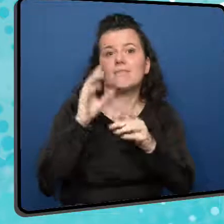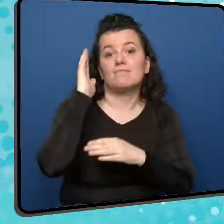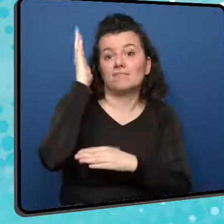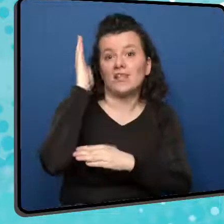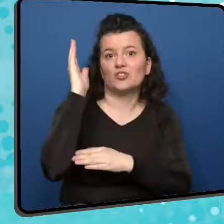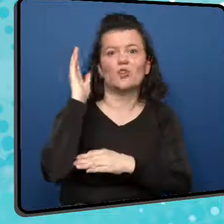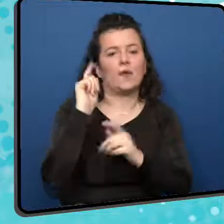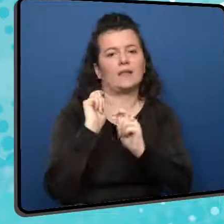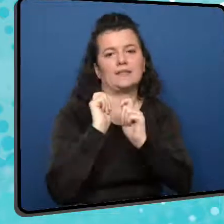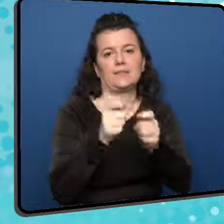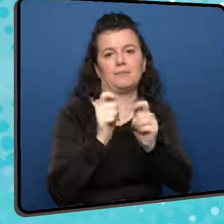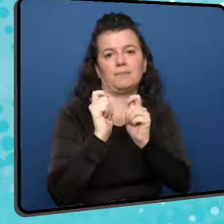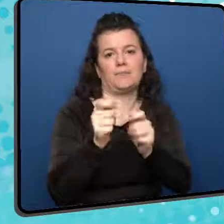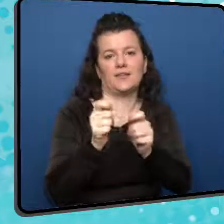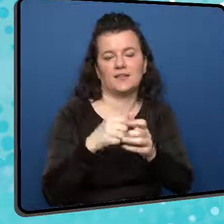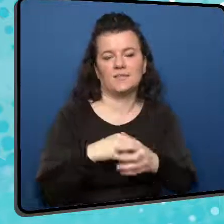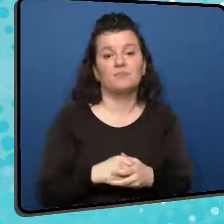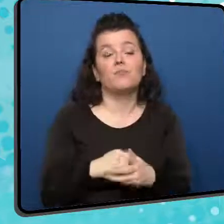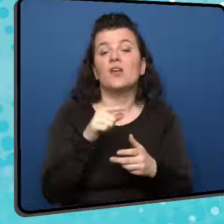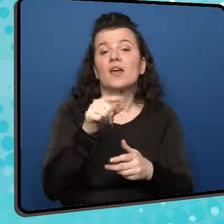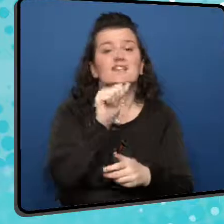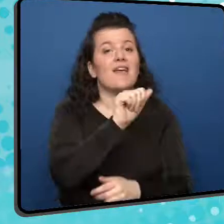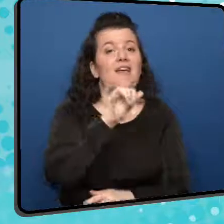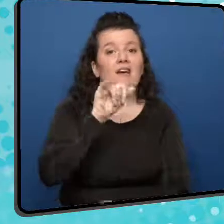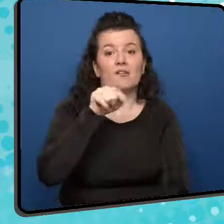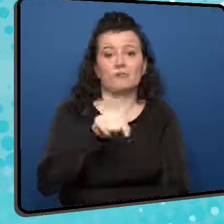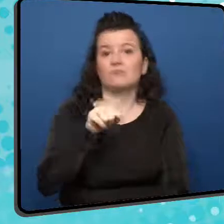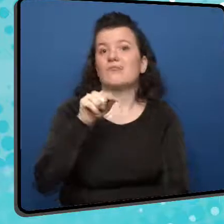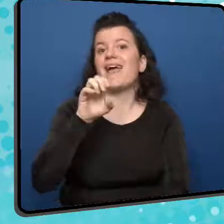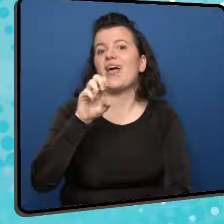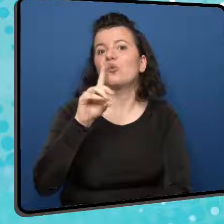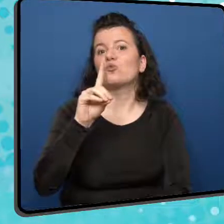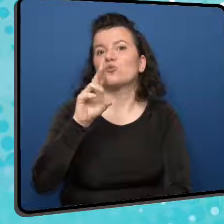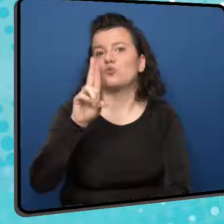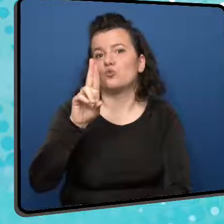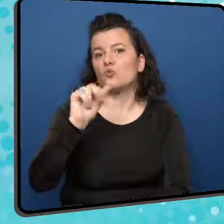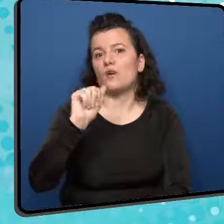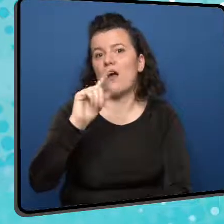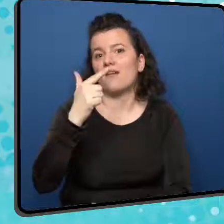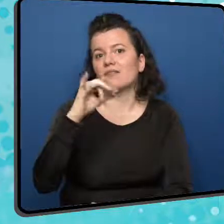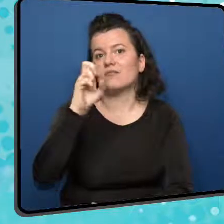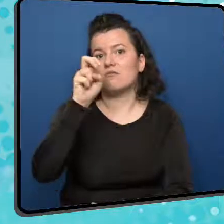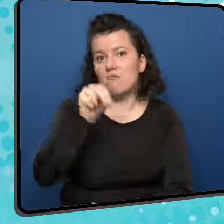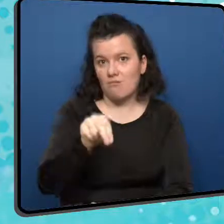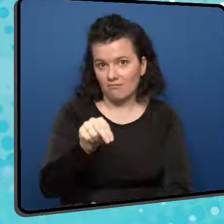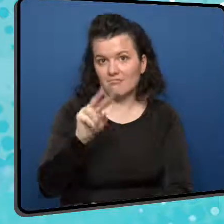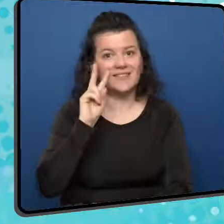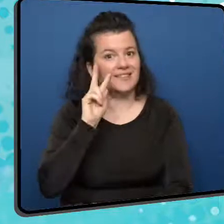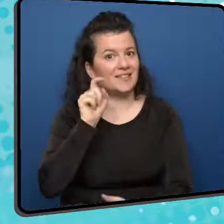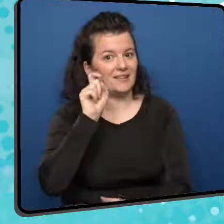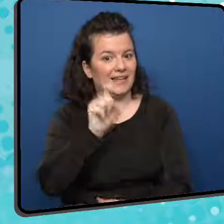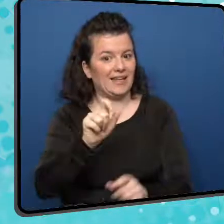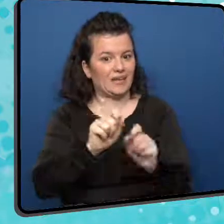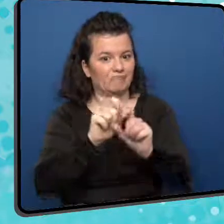on aiconf.education. And of course, everything we talk about today can be found on our website,